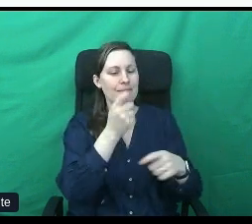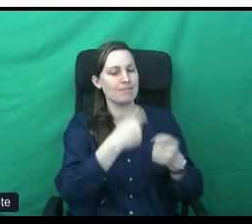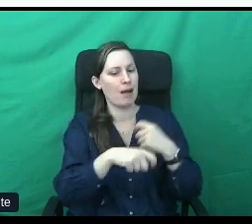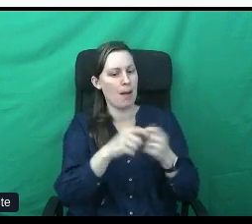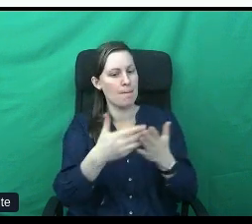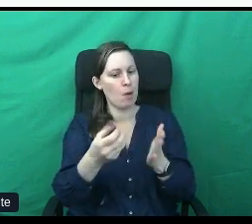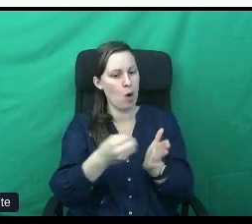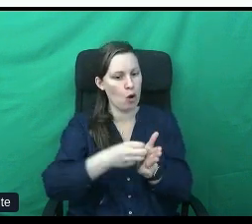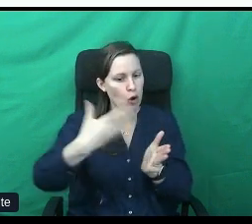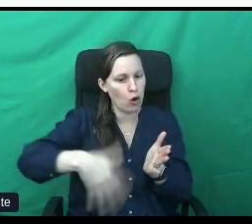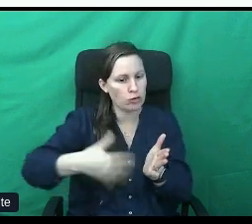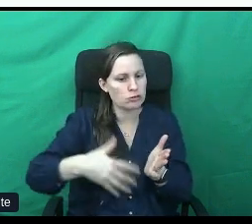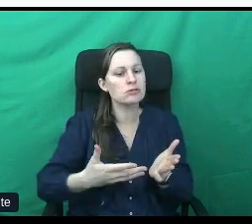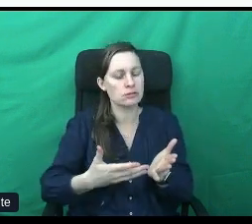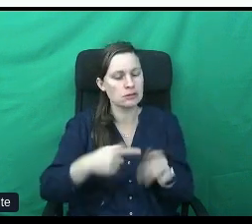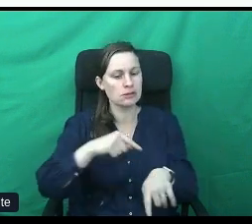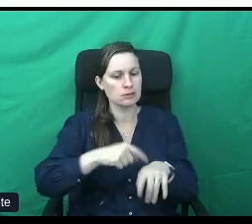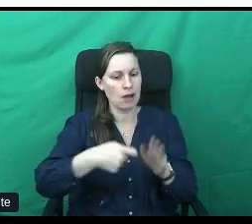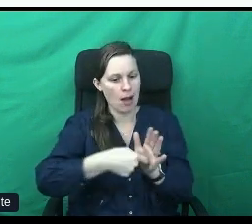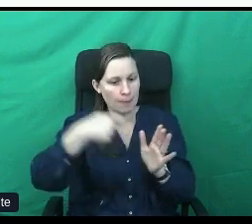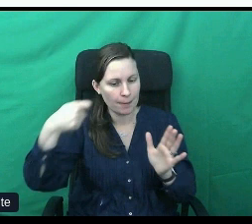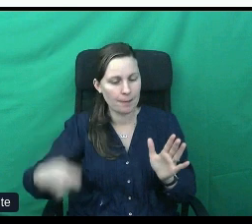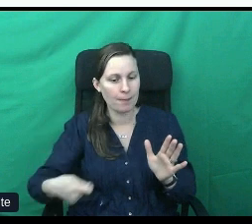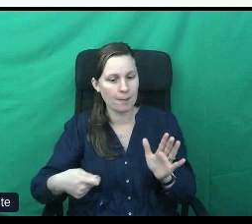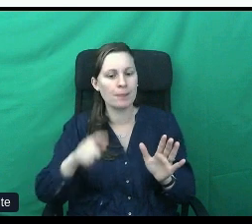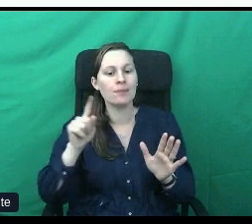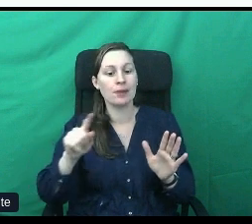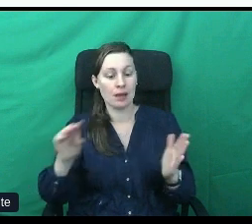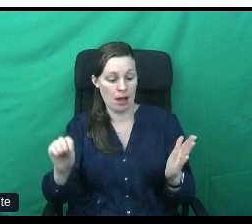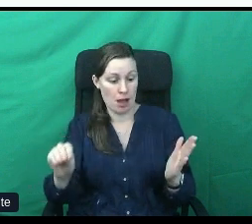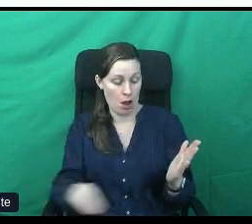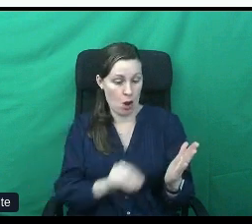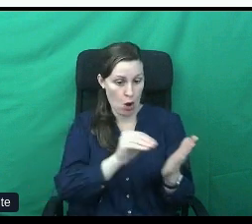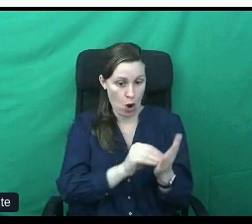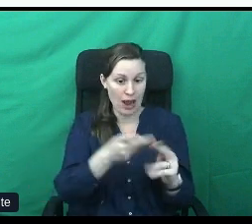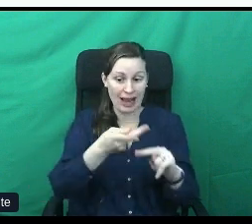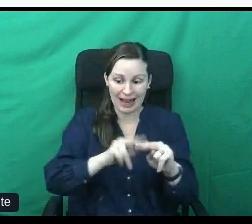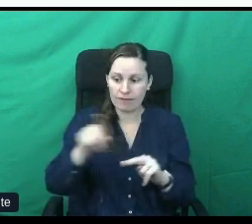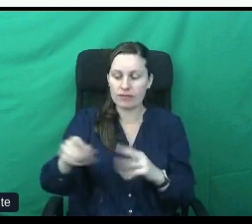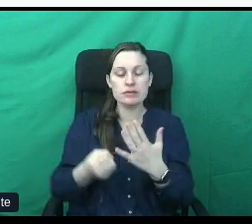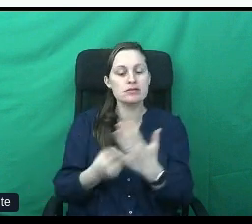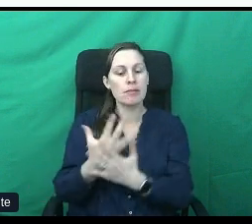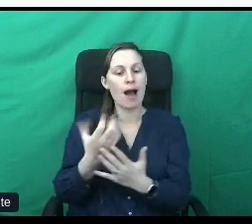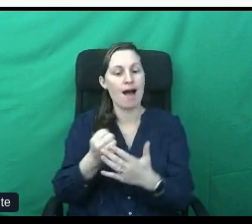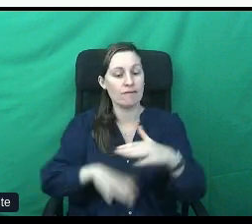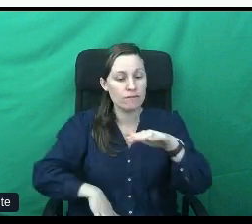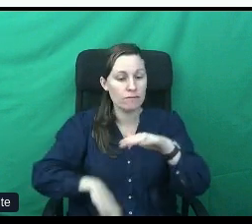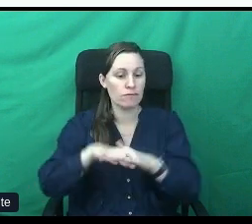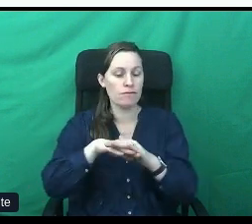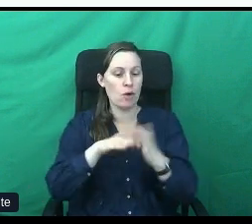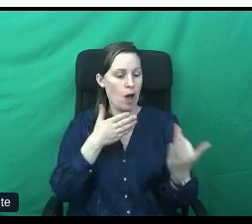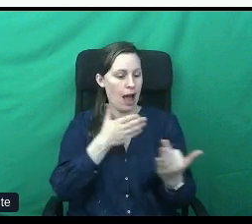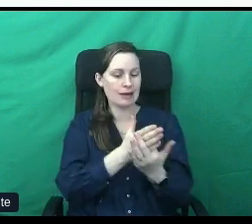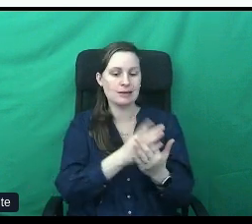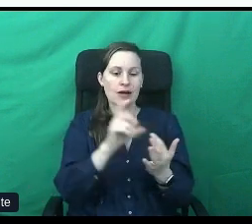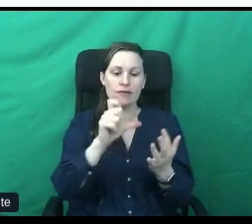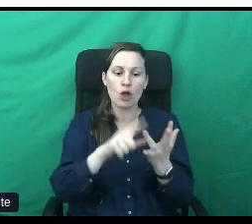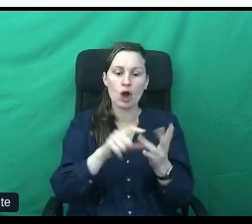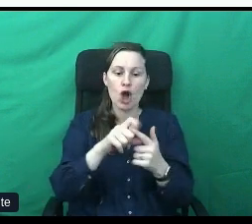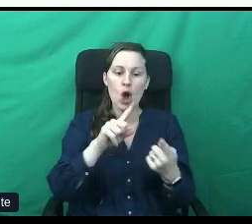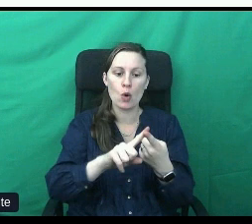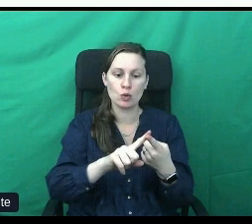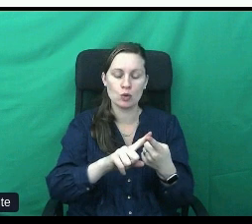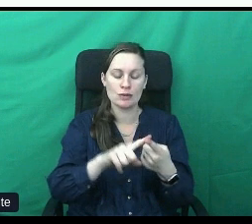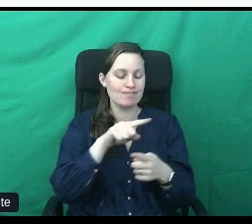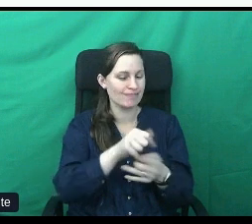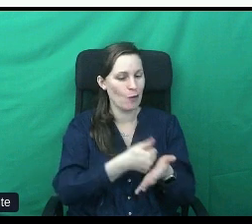so. Retrofitting can only be done when developers have full access to the code of the application in the first place, and this